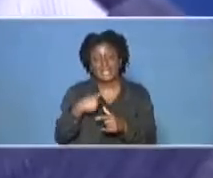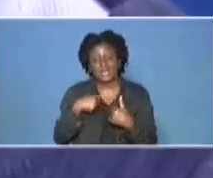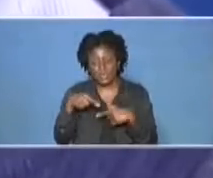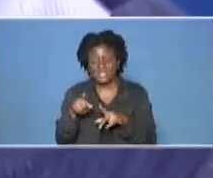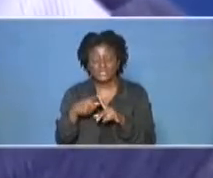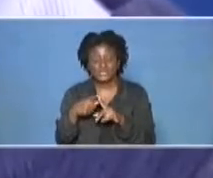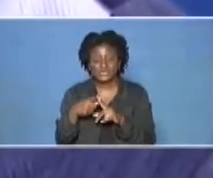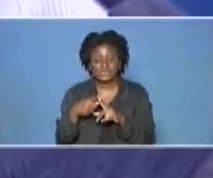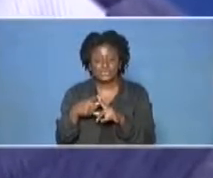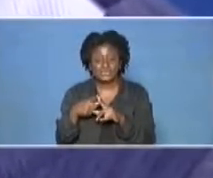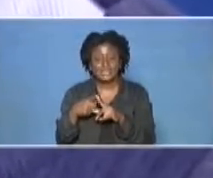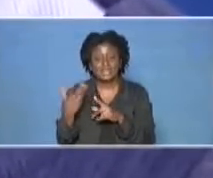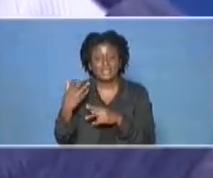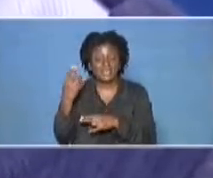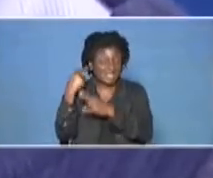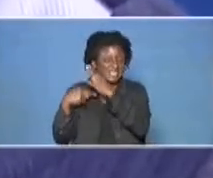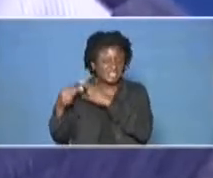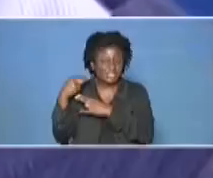few years ago.